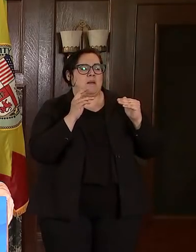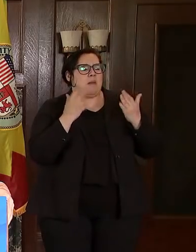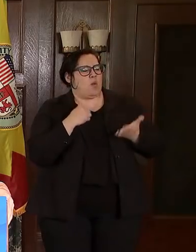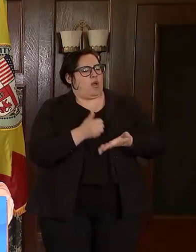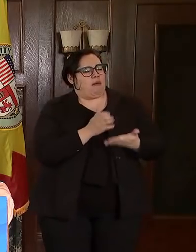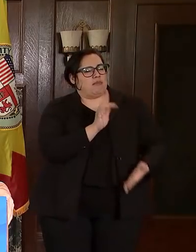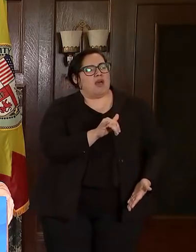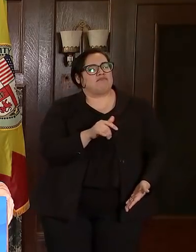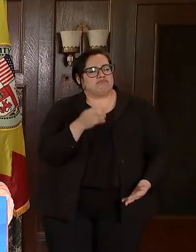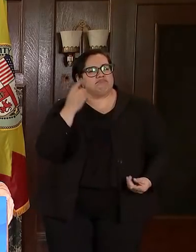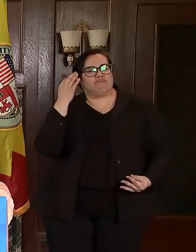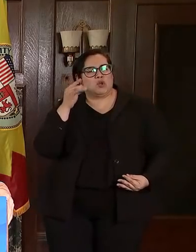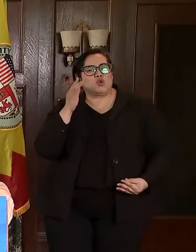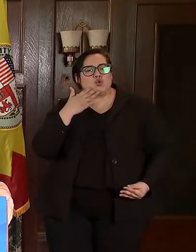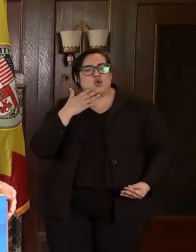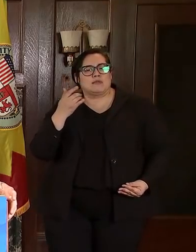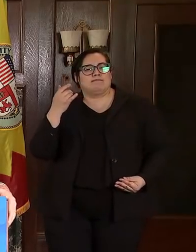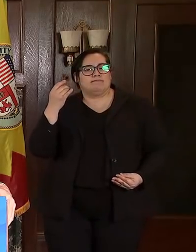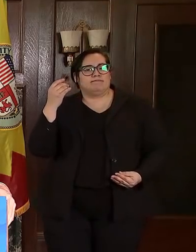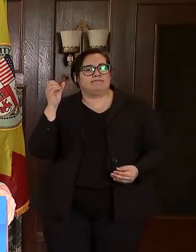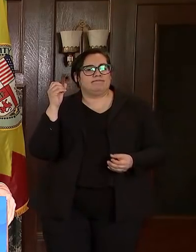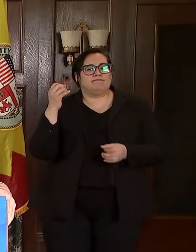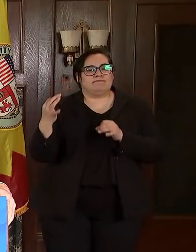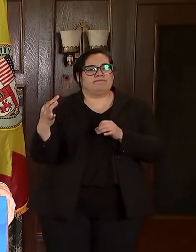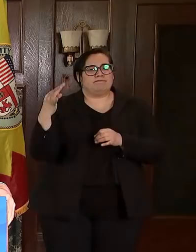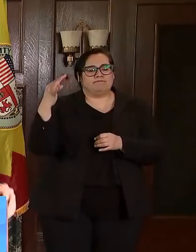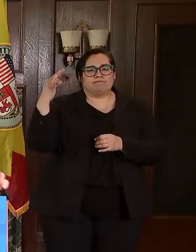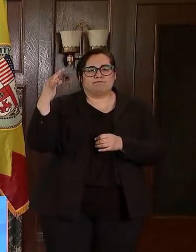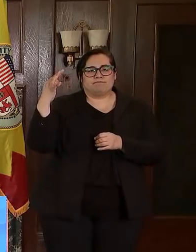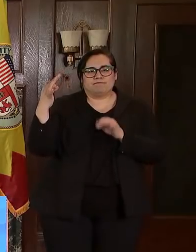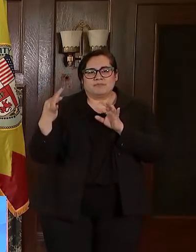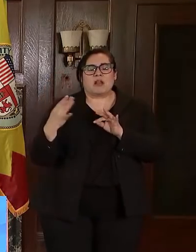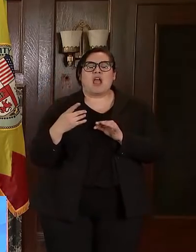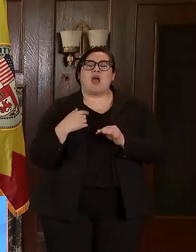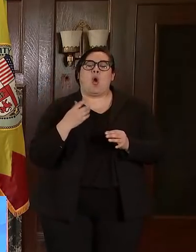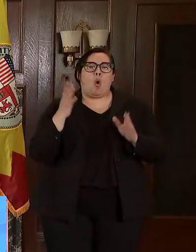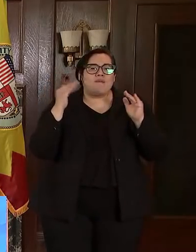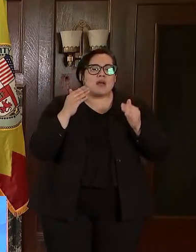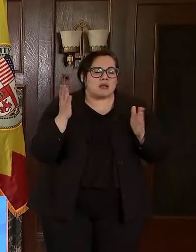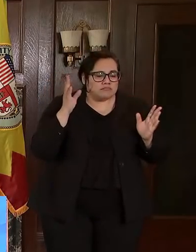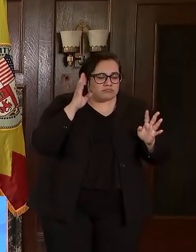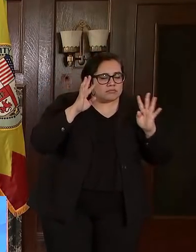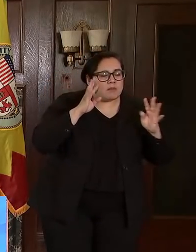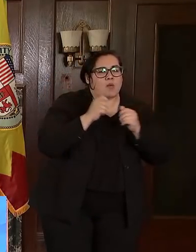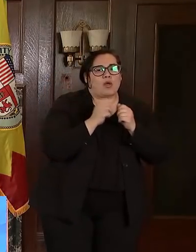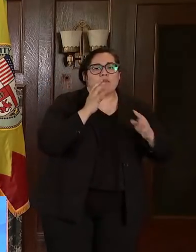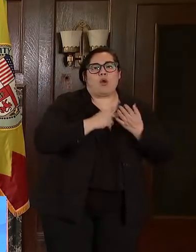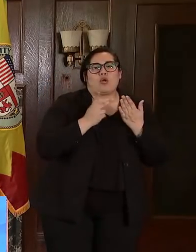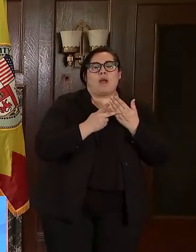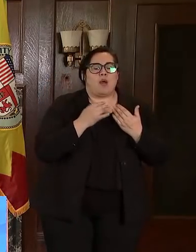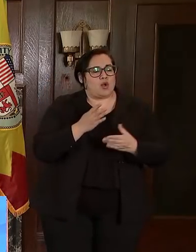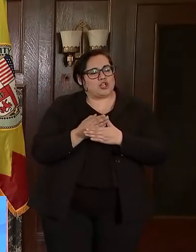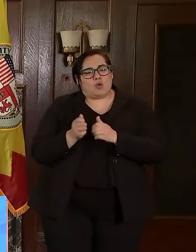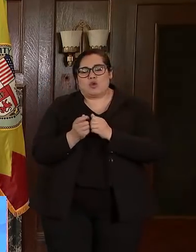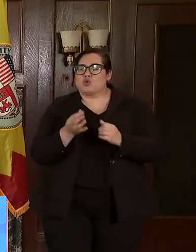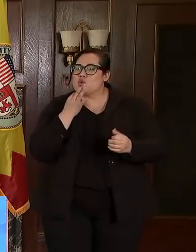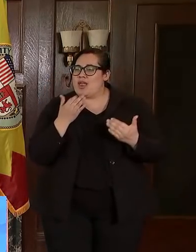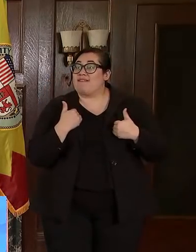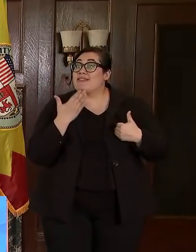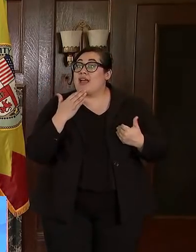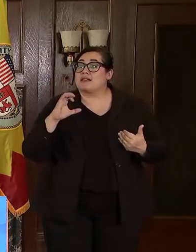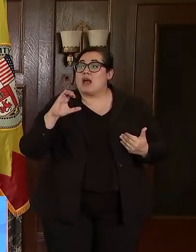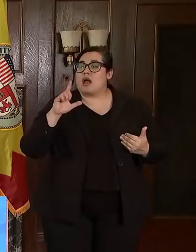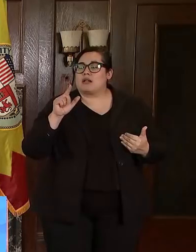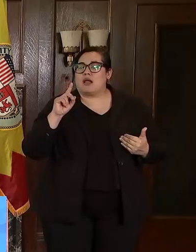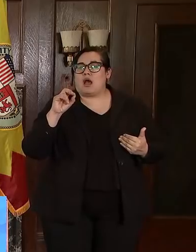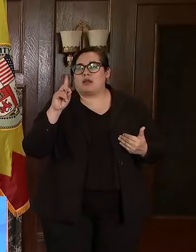So you've planted the seed. Hopefully in coming weeks we'll come up with some programs. We'll absolutely be sharing those with you as soon as we have them. Thanks, Claudia, and